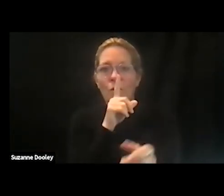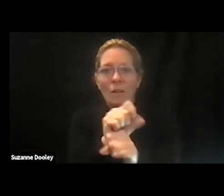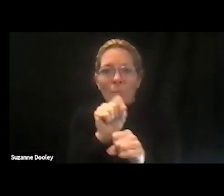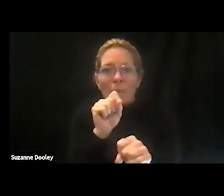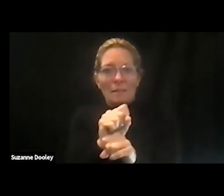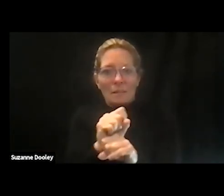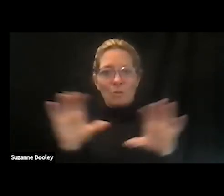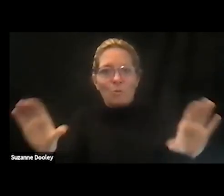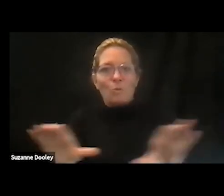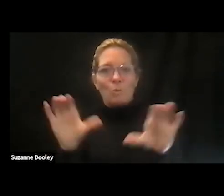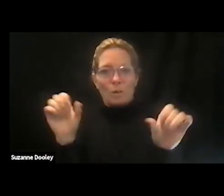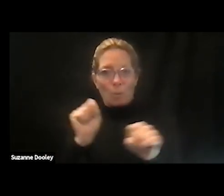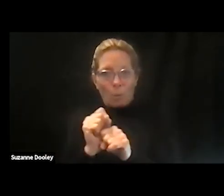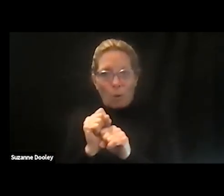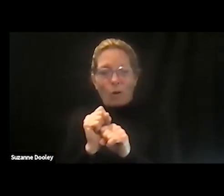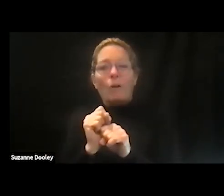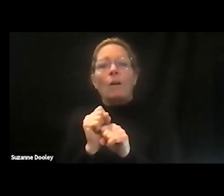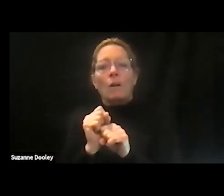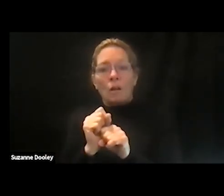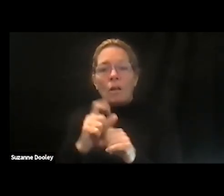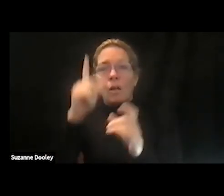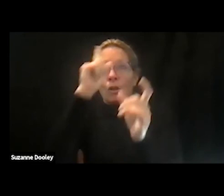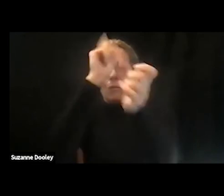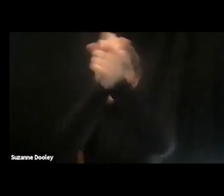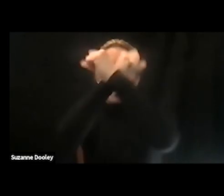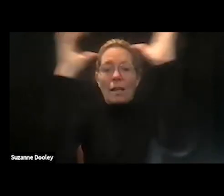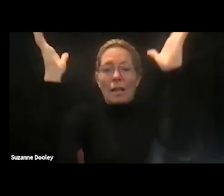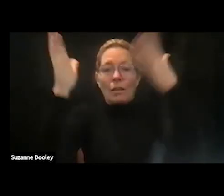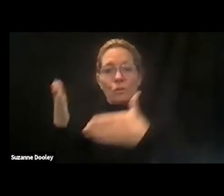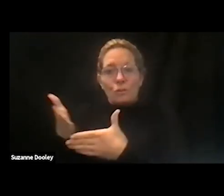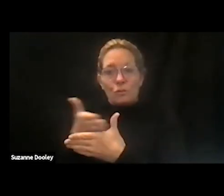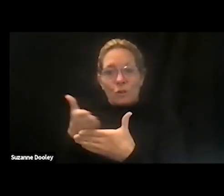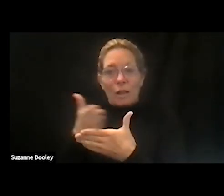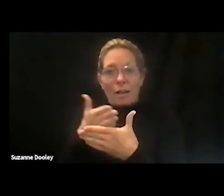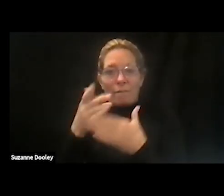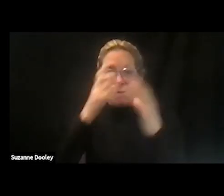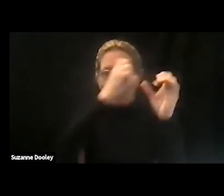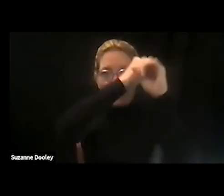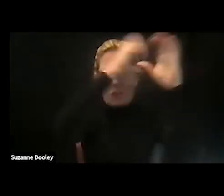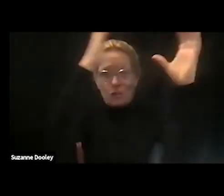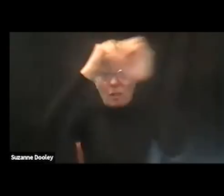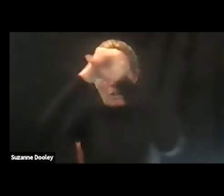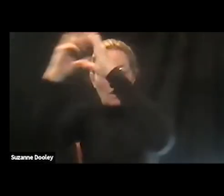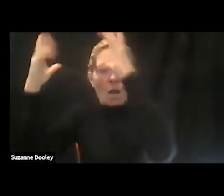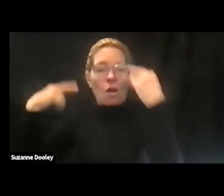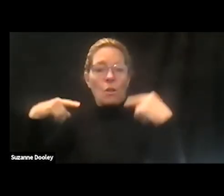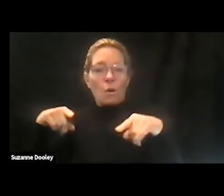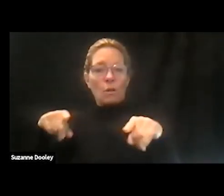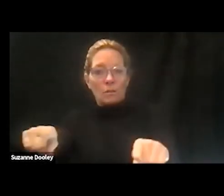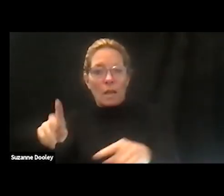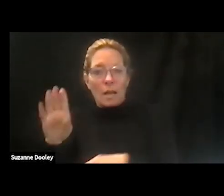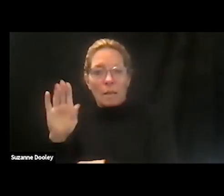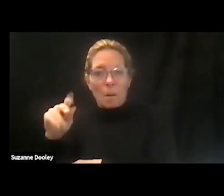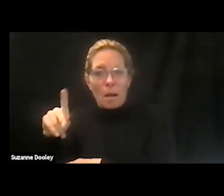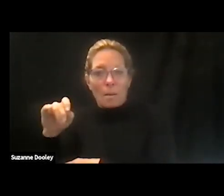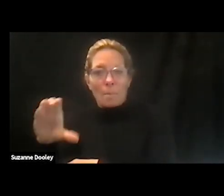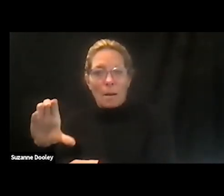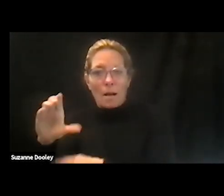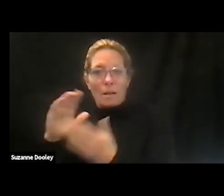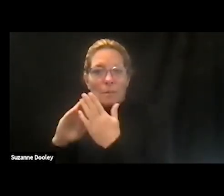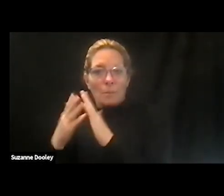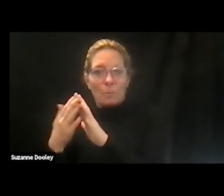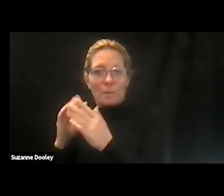mouth is, creating shared visions and platforms alongside BIPOC communities, and being ready to step